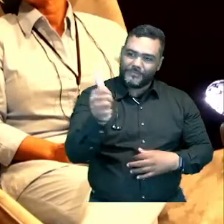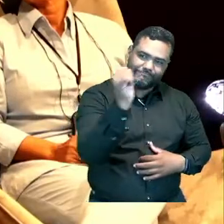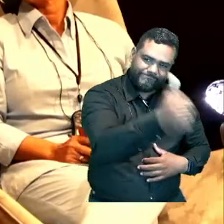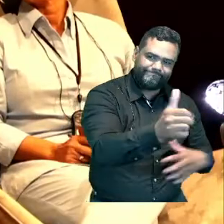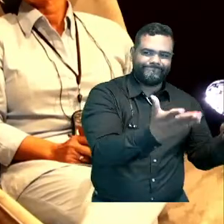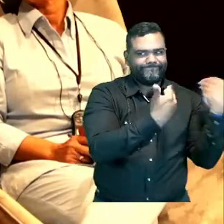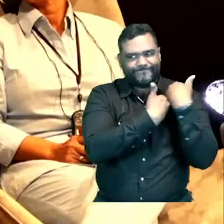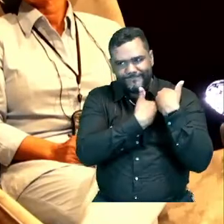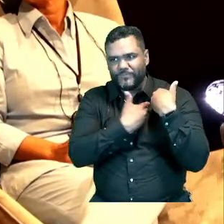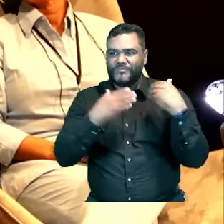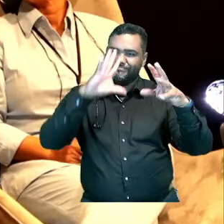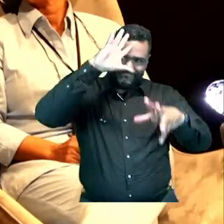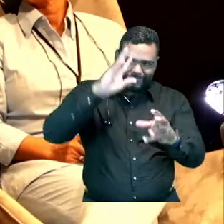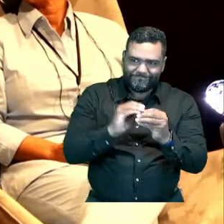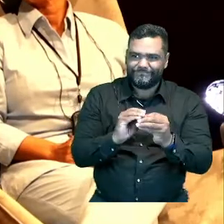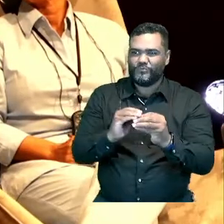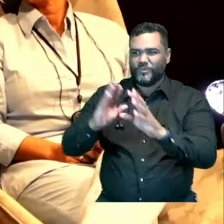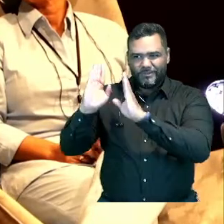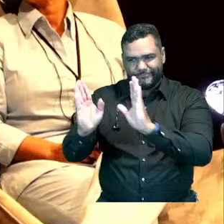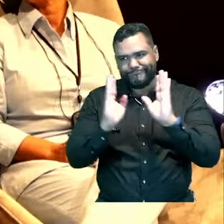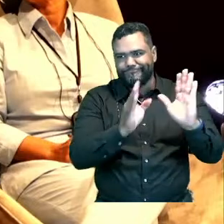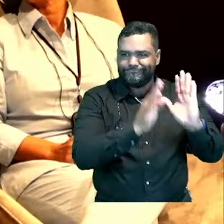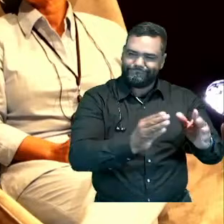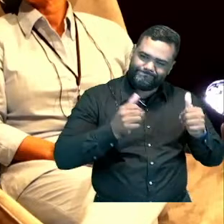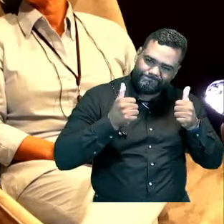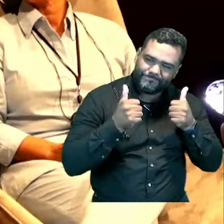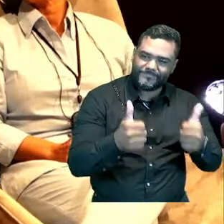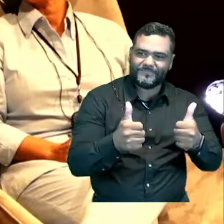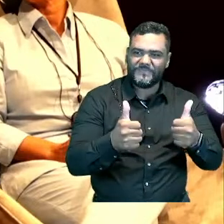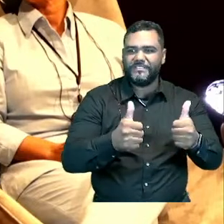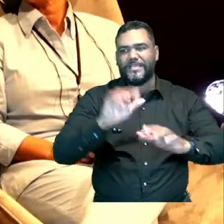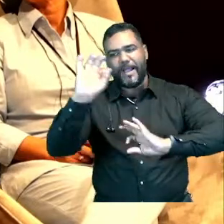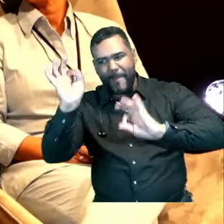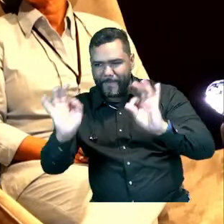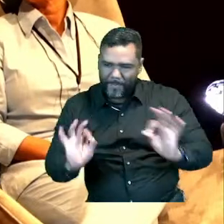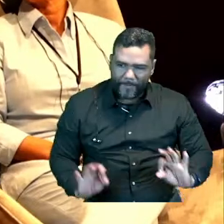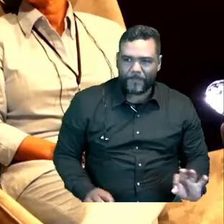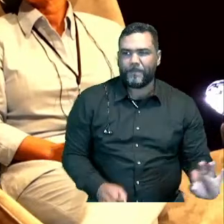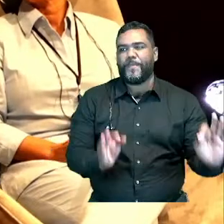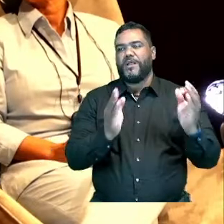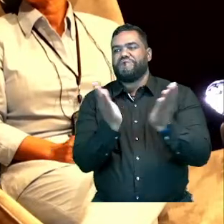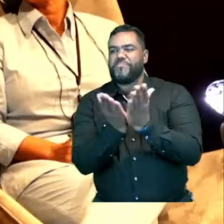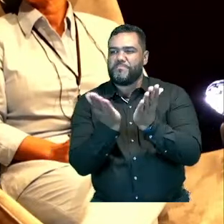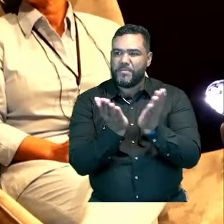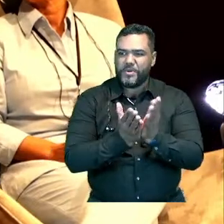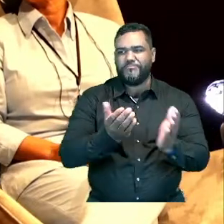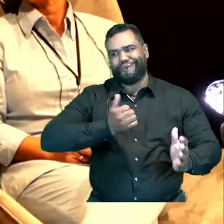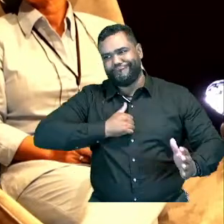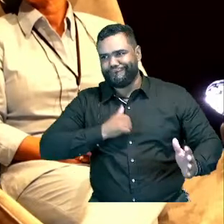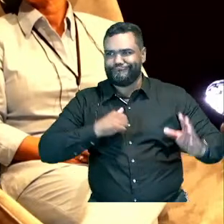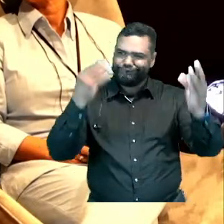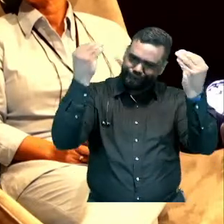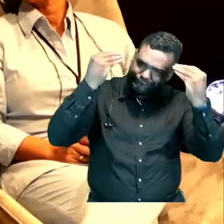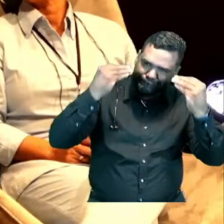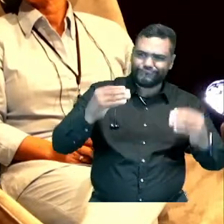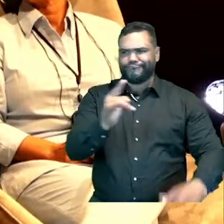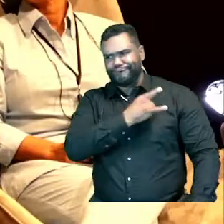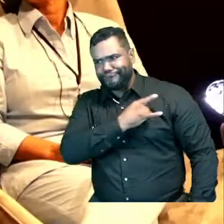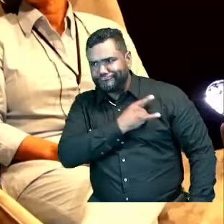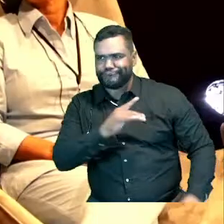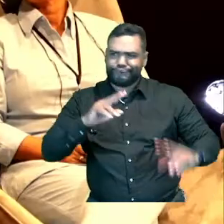and preparation through studies, taking advantage of